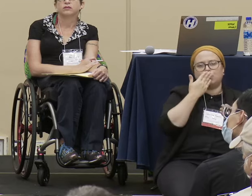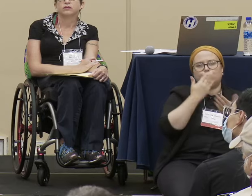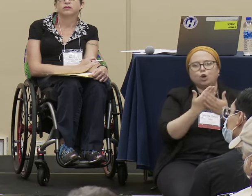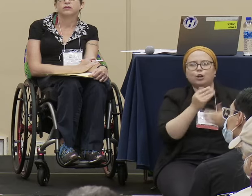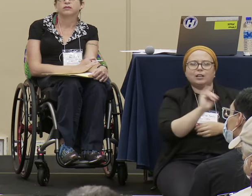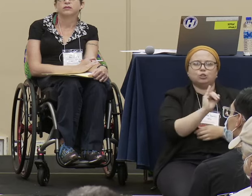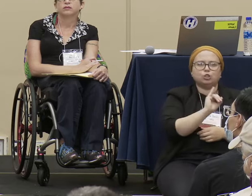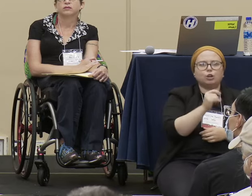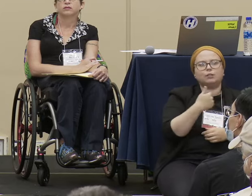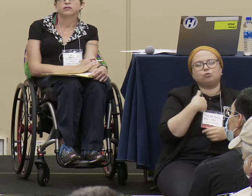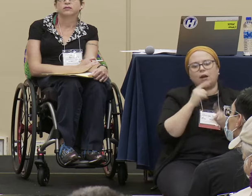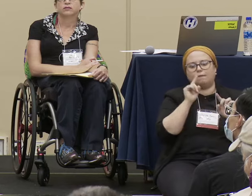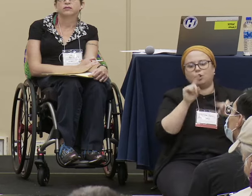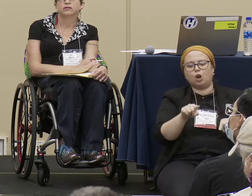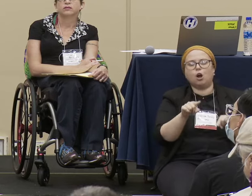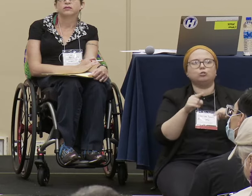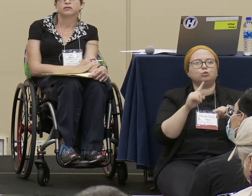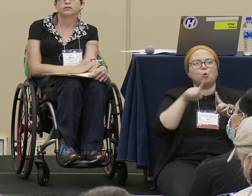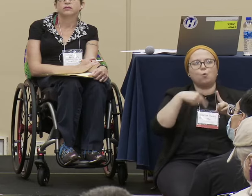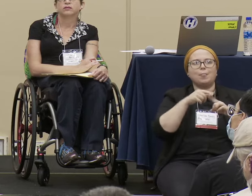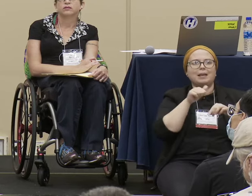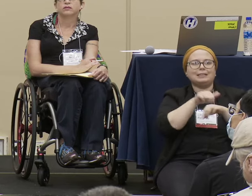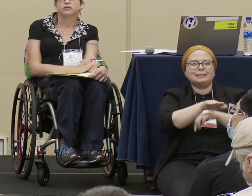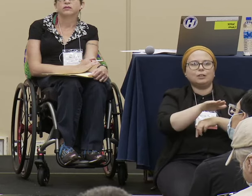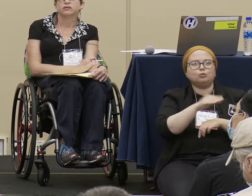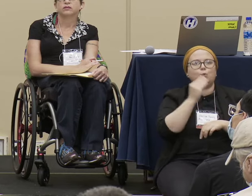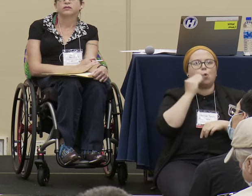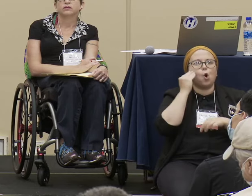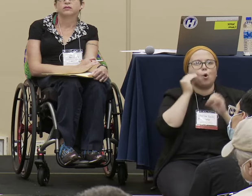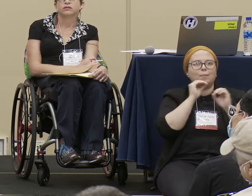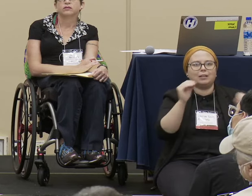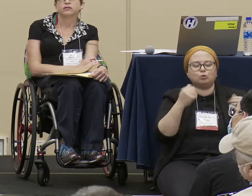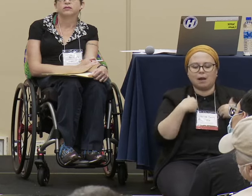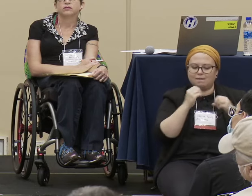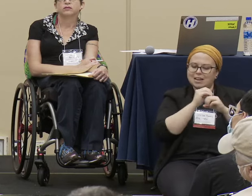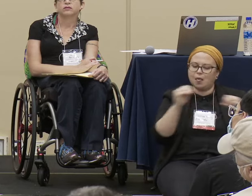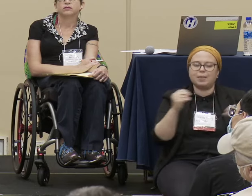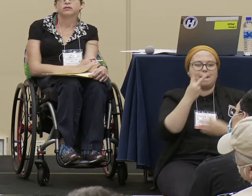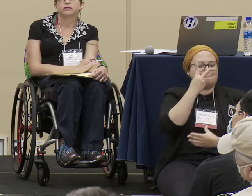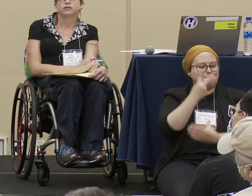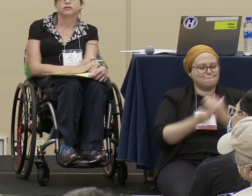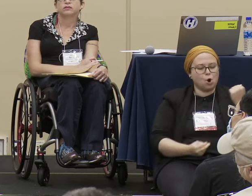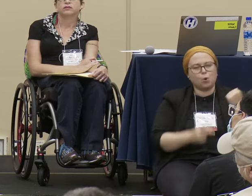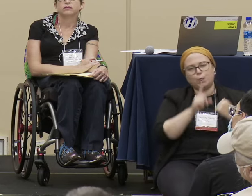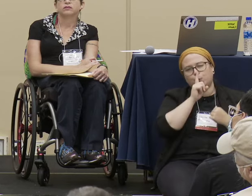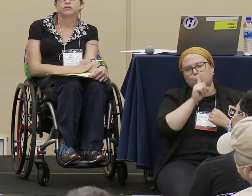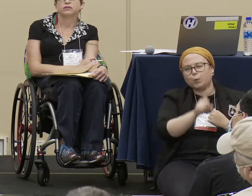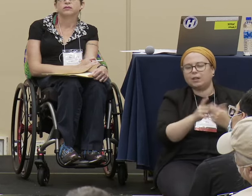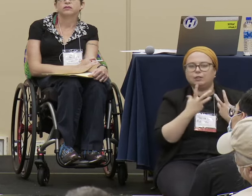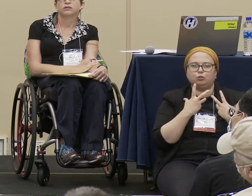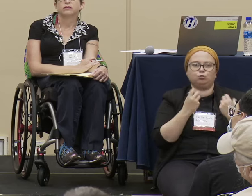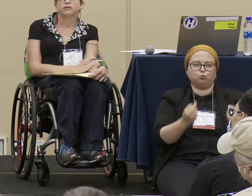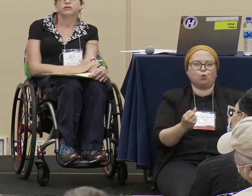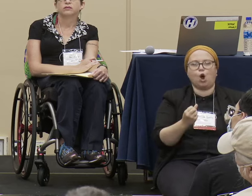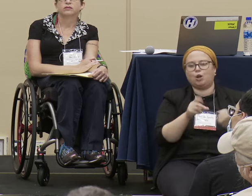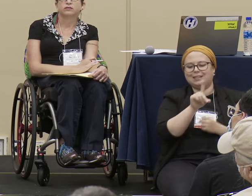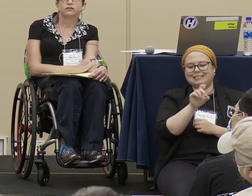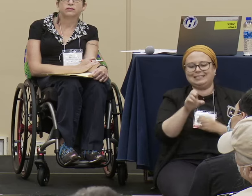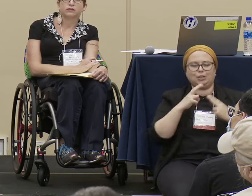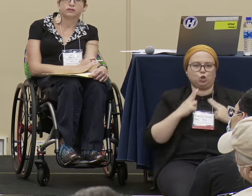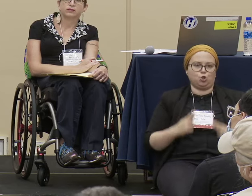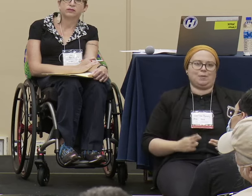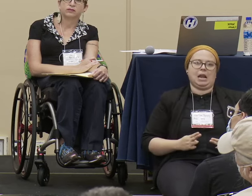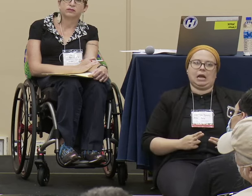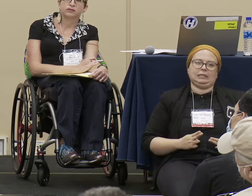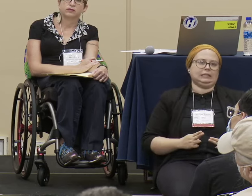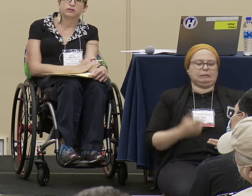you when you're homeless and you have nothing. And in both, deeply dehumanizing experiences, and some of the things that